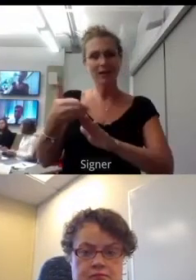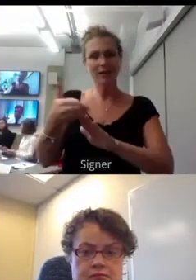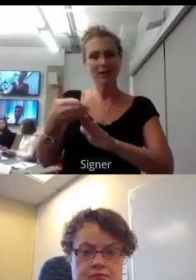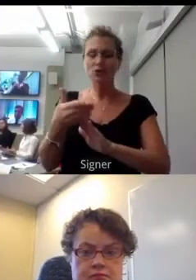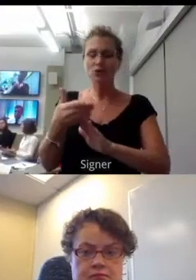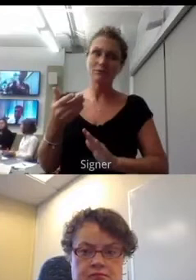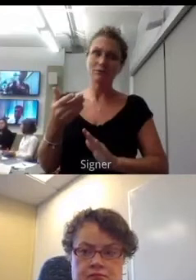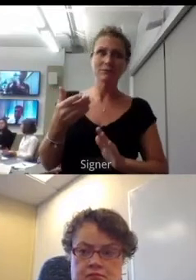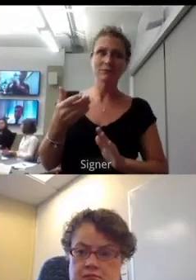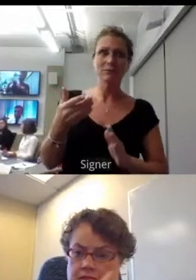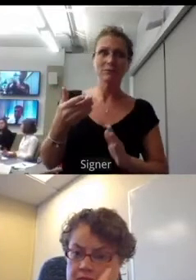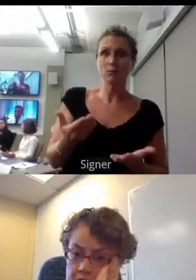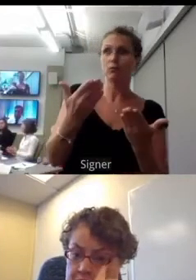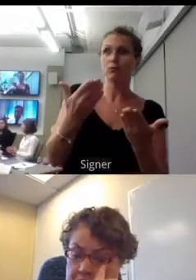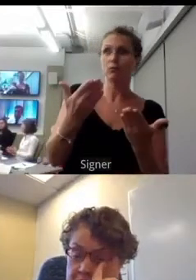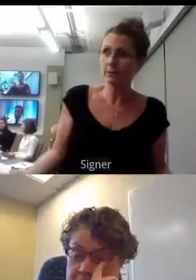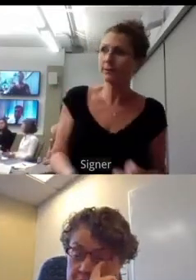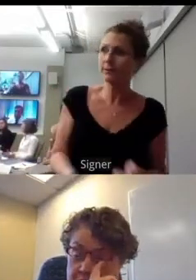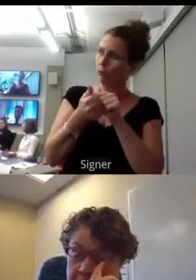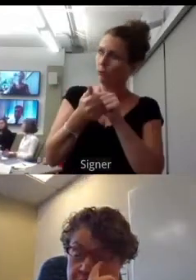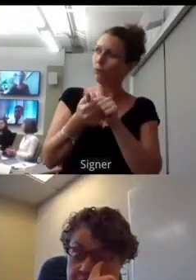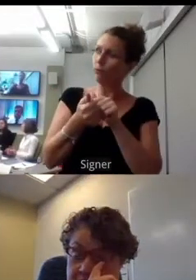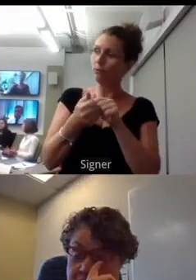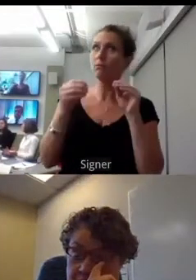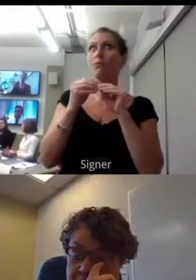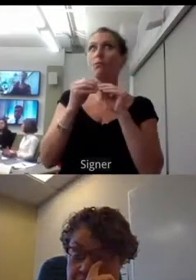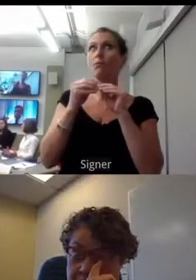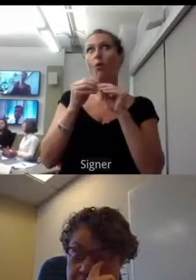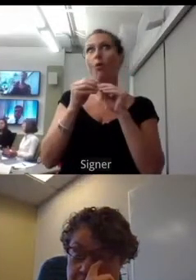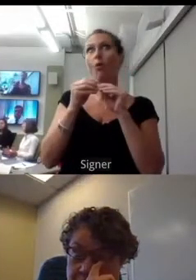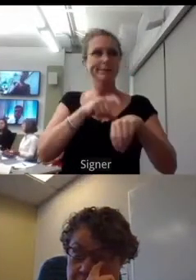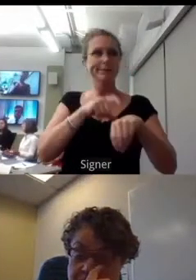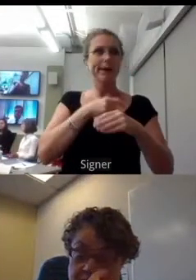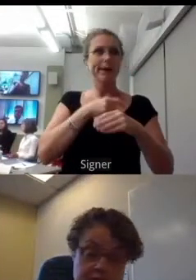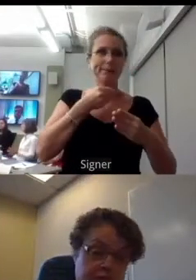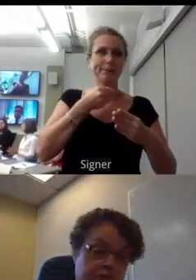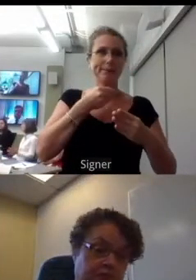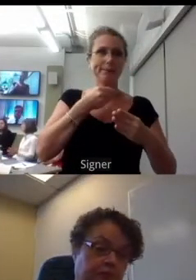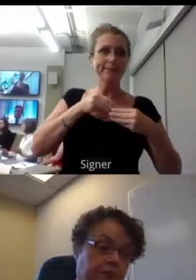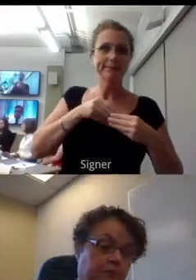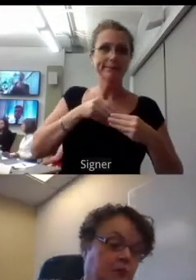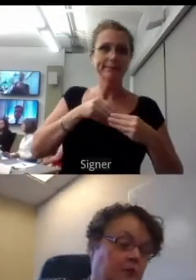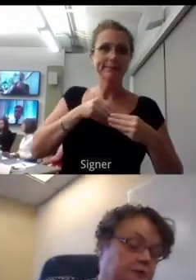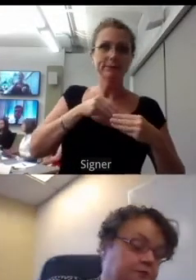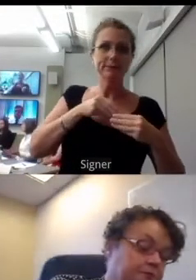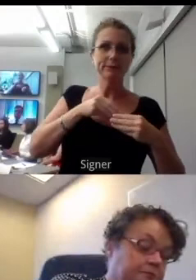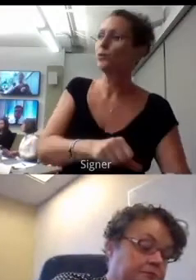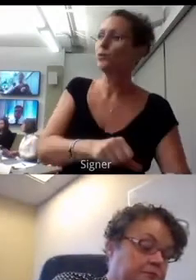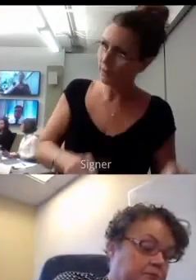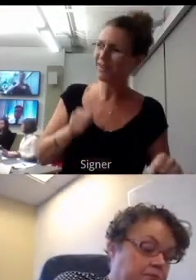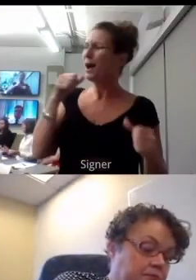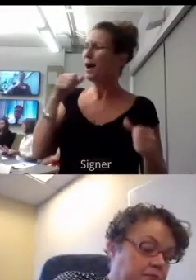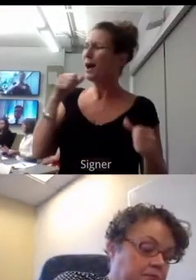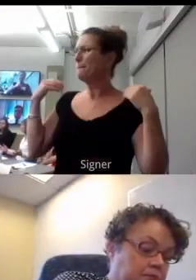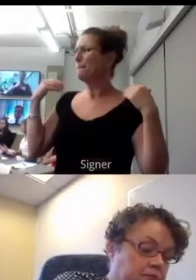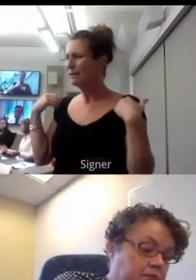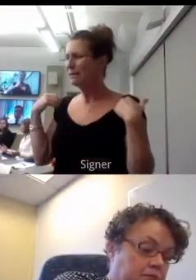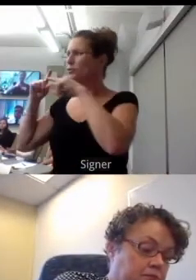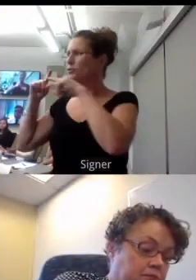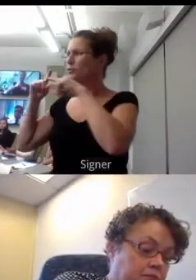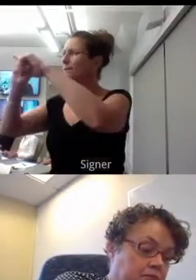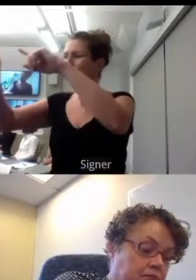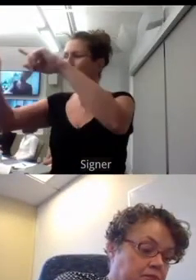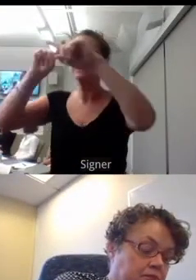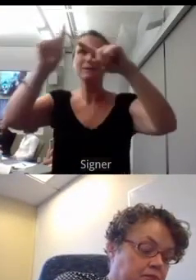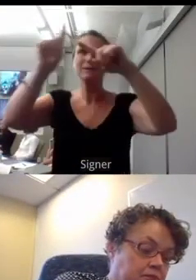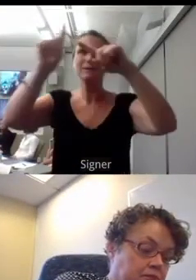more efficient and effective than different ministries all trying on their own to figure out what one ought to do here or there. Okay,